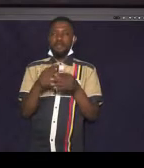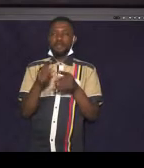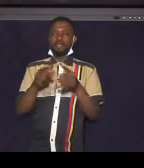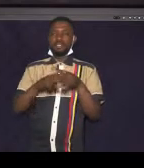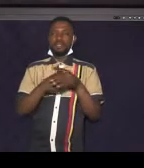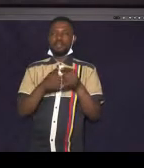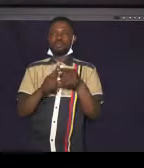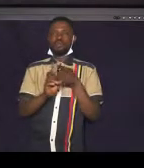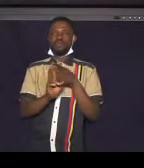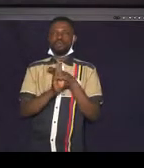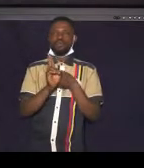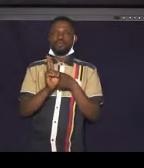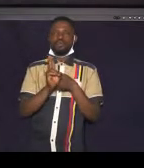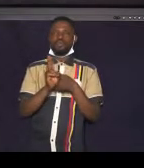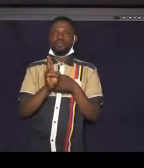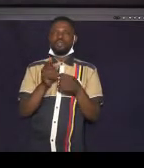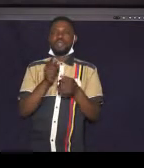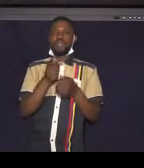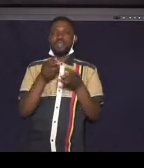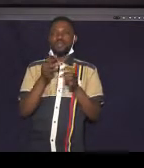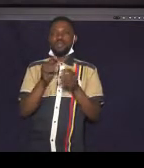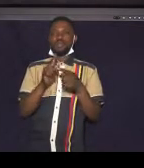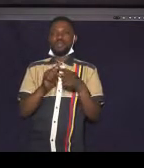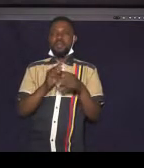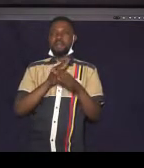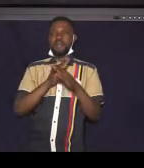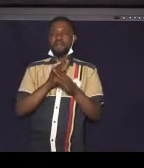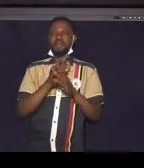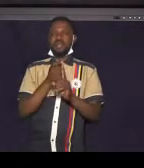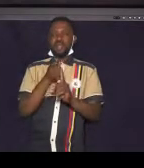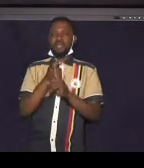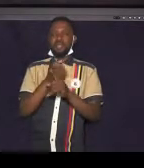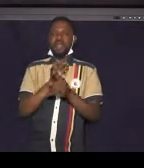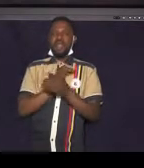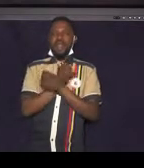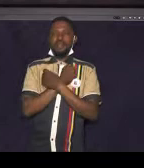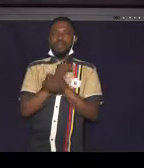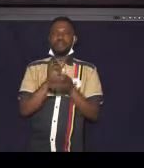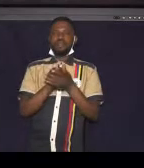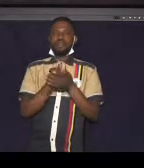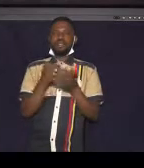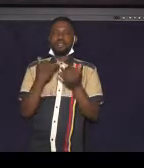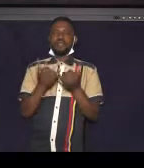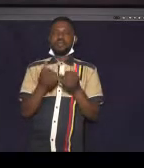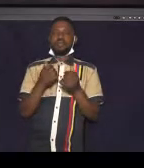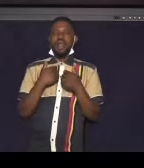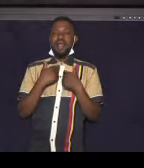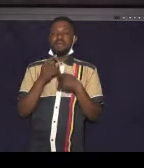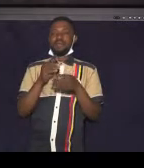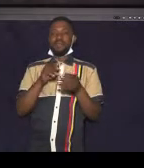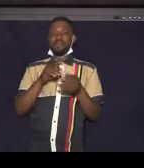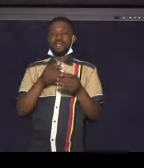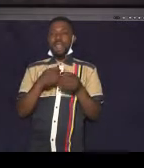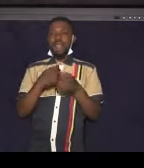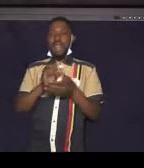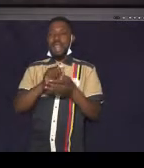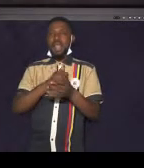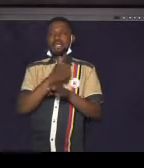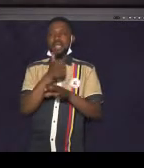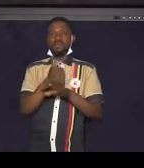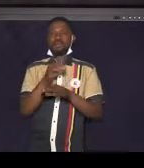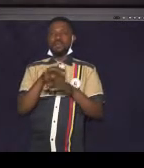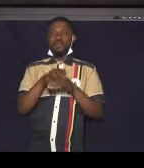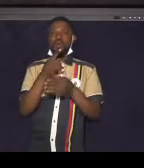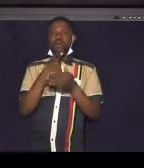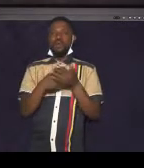use, good, a way to prevent accident. I love that. Now, having laid the foundation on what